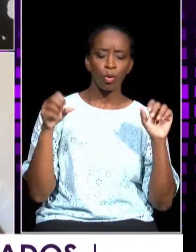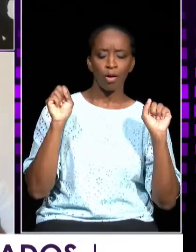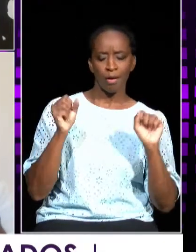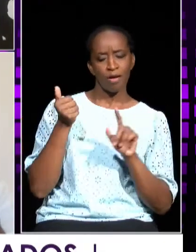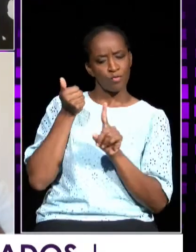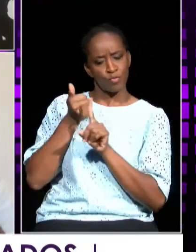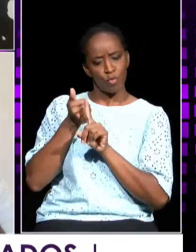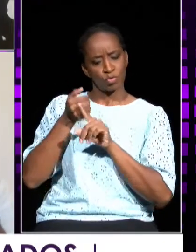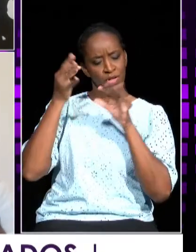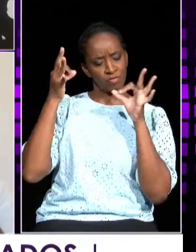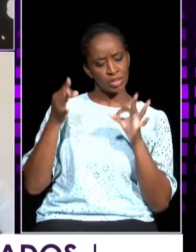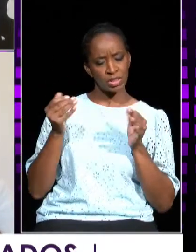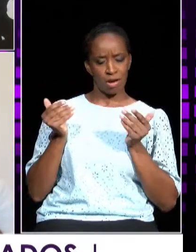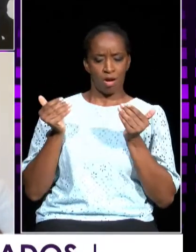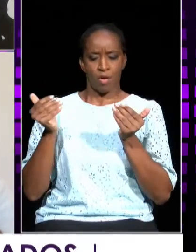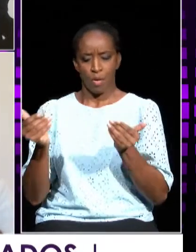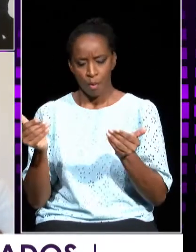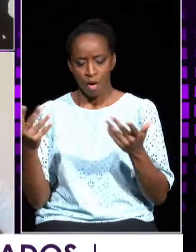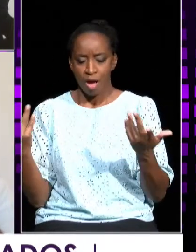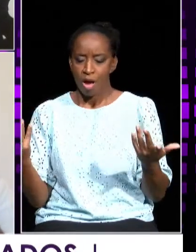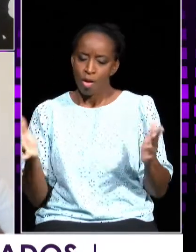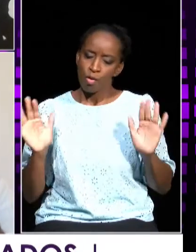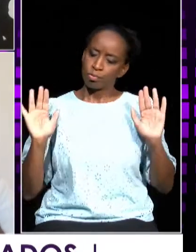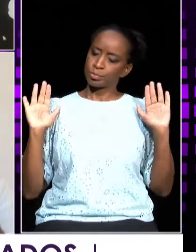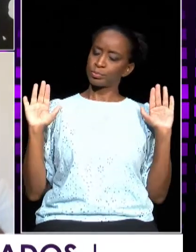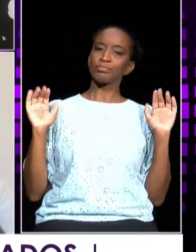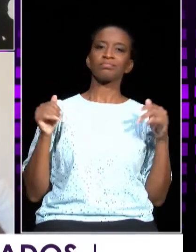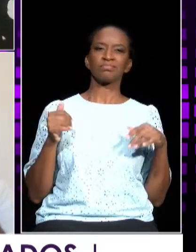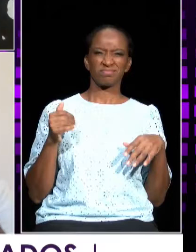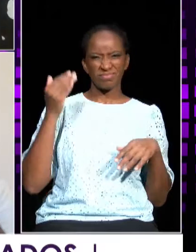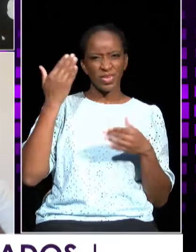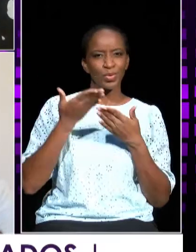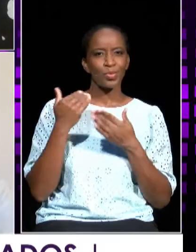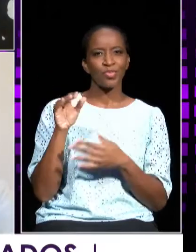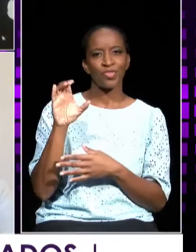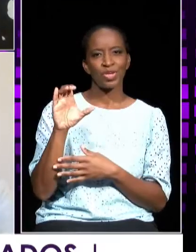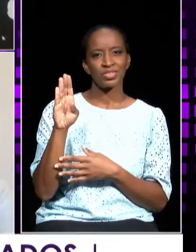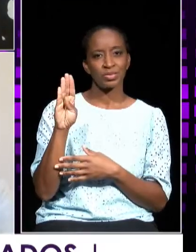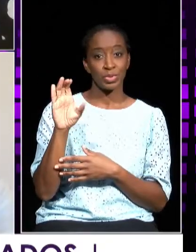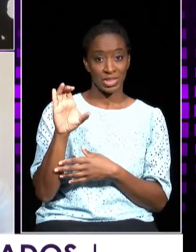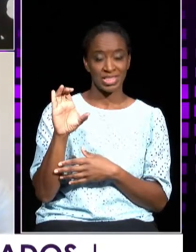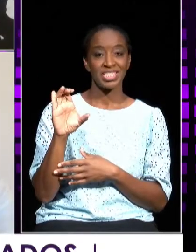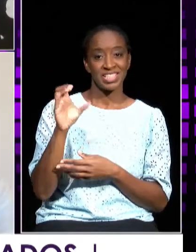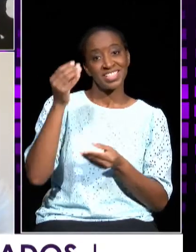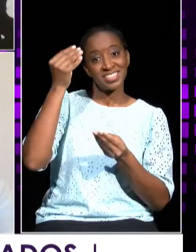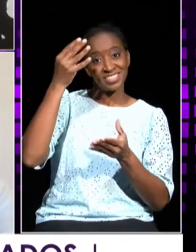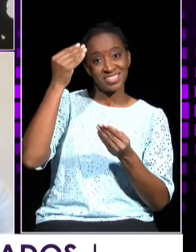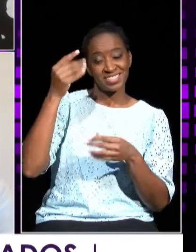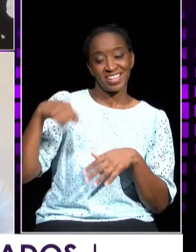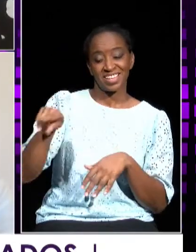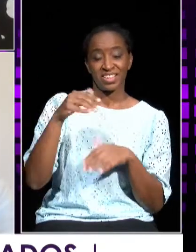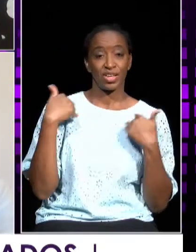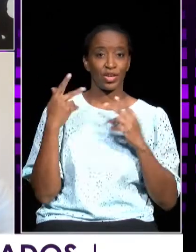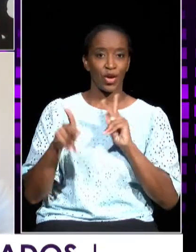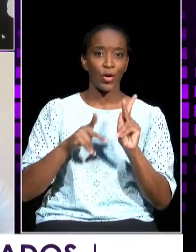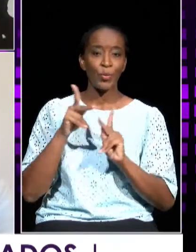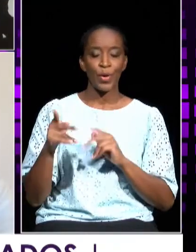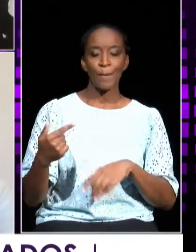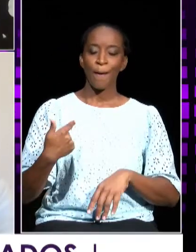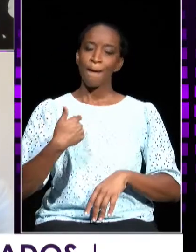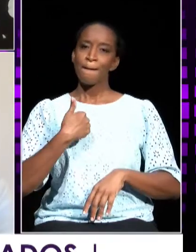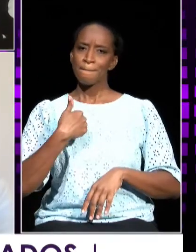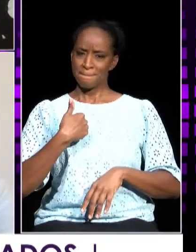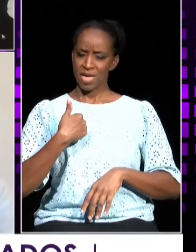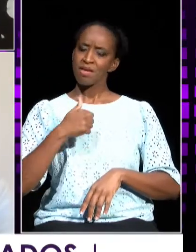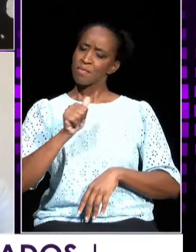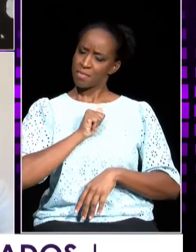decision to do this or not to do this. And Roland, I know that you have done some work and you're a consultant with the Ministry of Education in terms